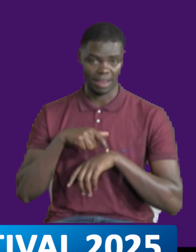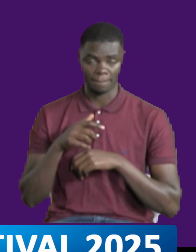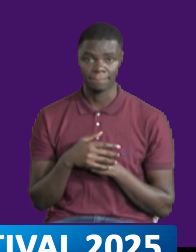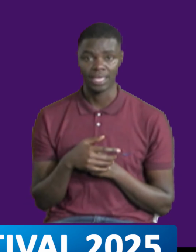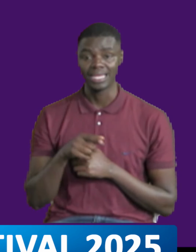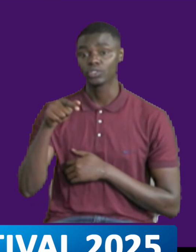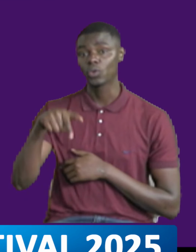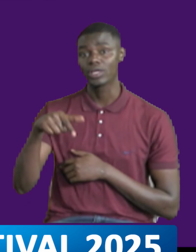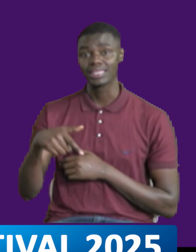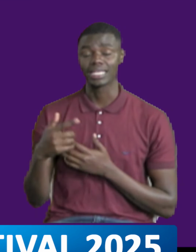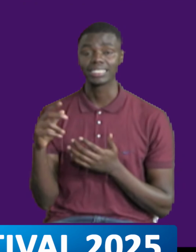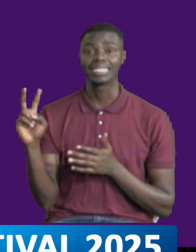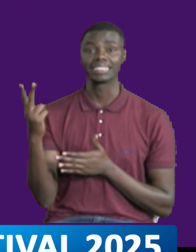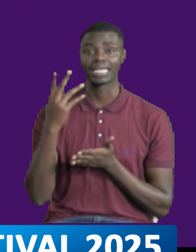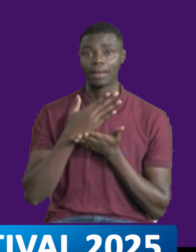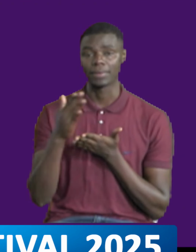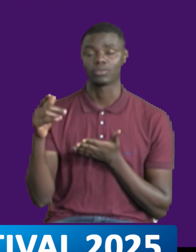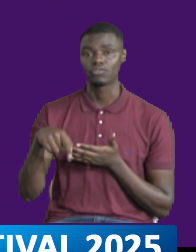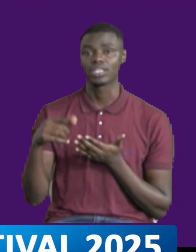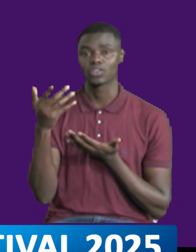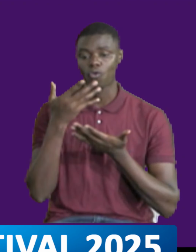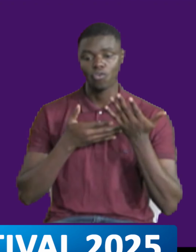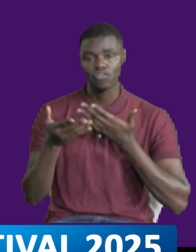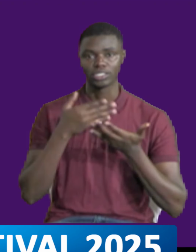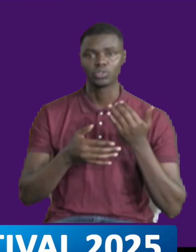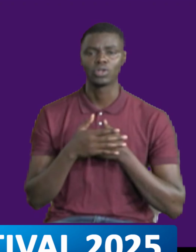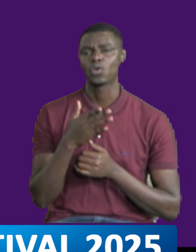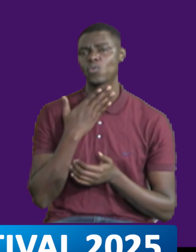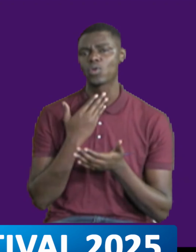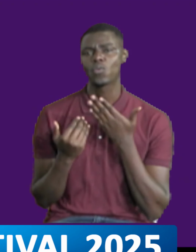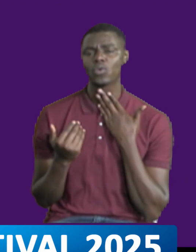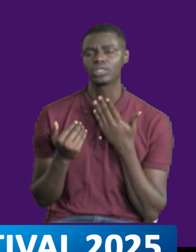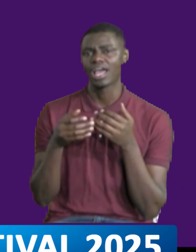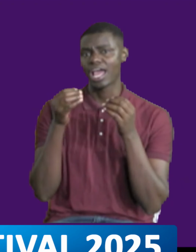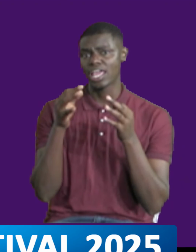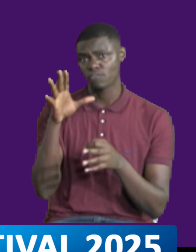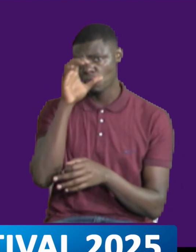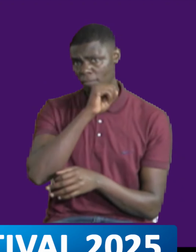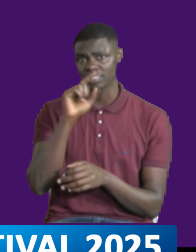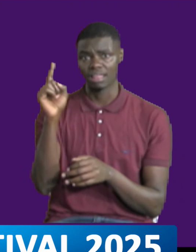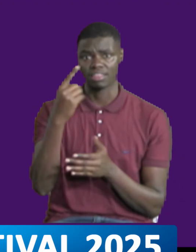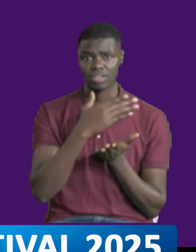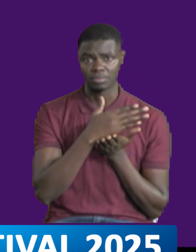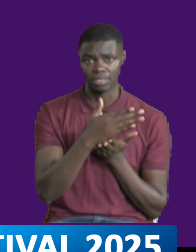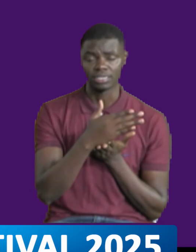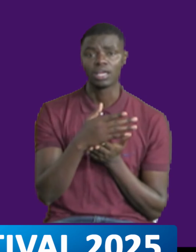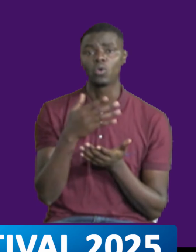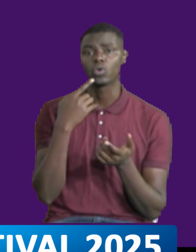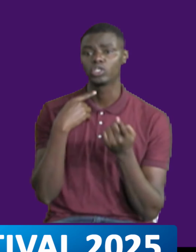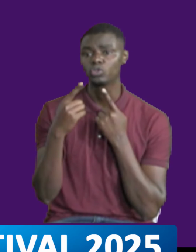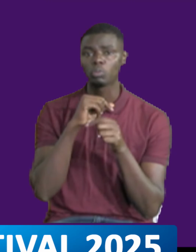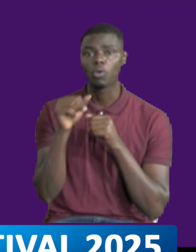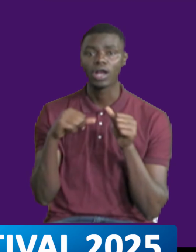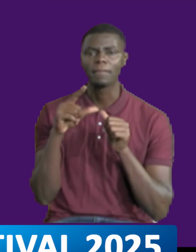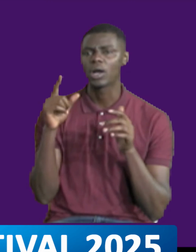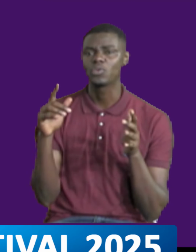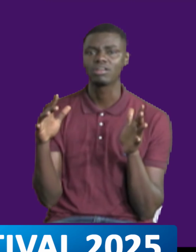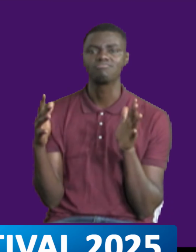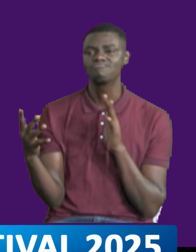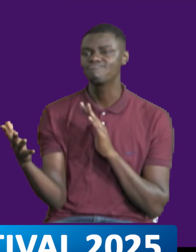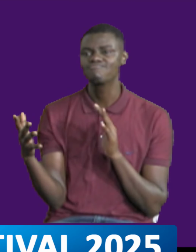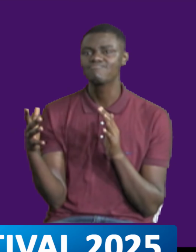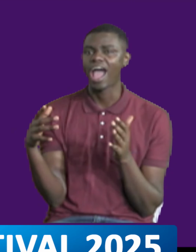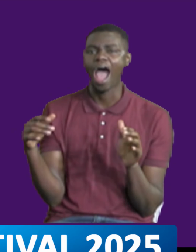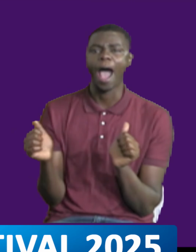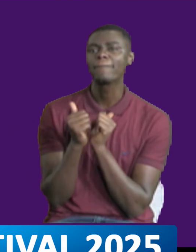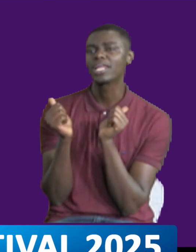in this second segment of this conversation, we really want to, and if you missed the first segment, we basically spoke about how it really